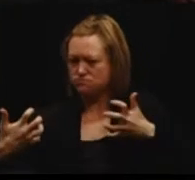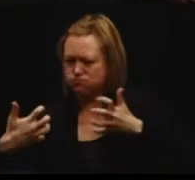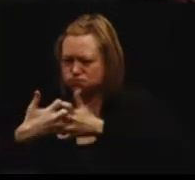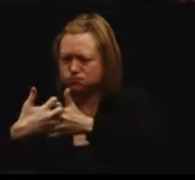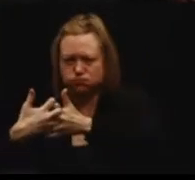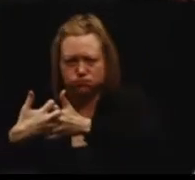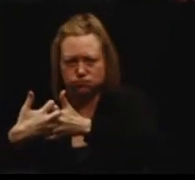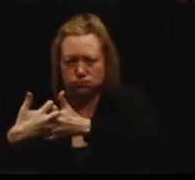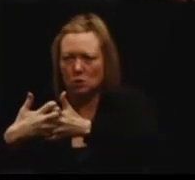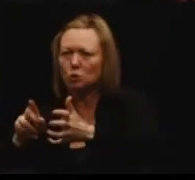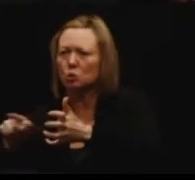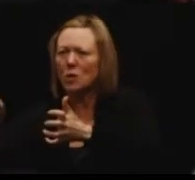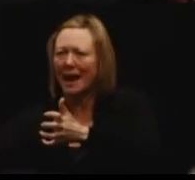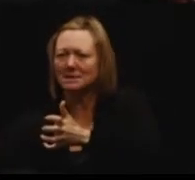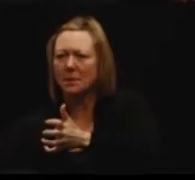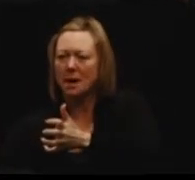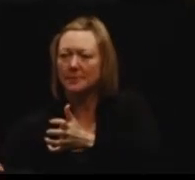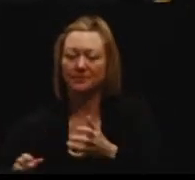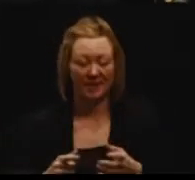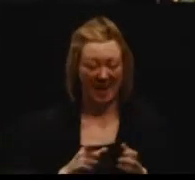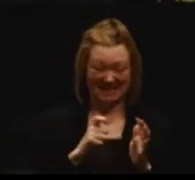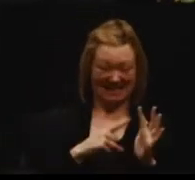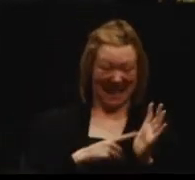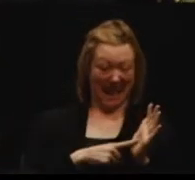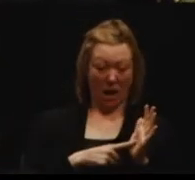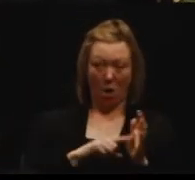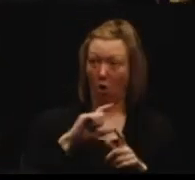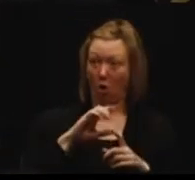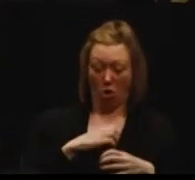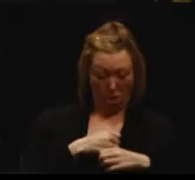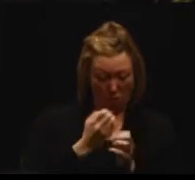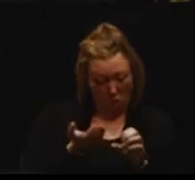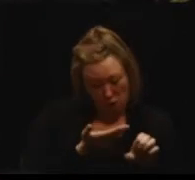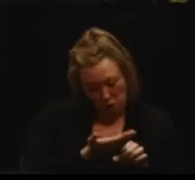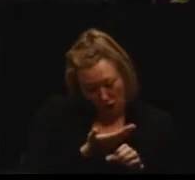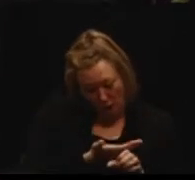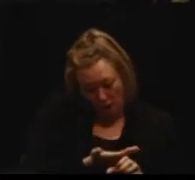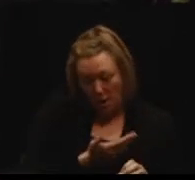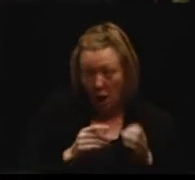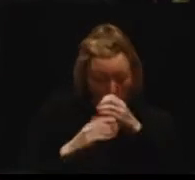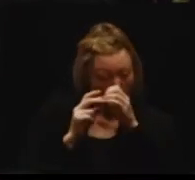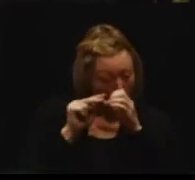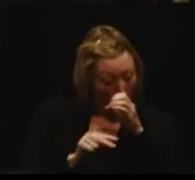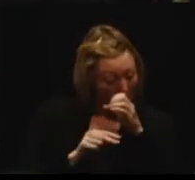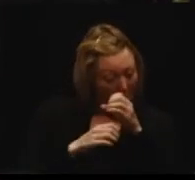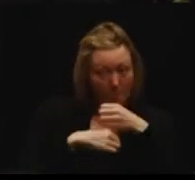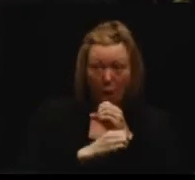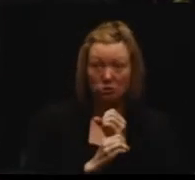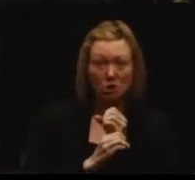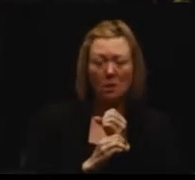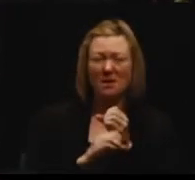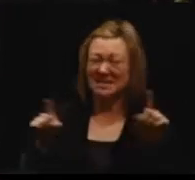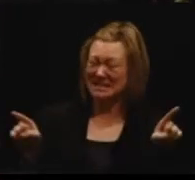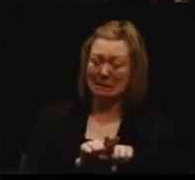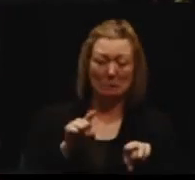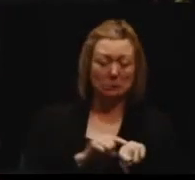down the microscope, in real time, people in the Netherlands, our customers, can actually see those cell cultures and give us advice about what we're doing.